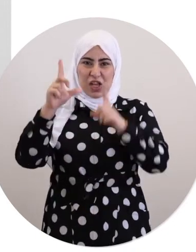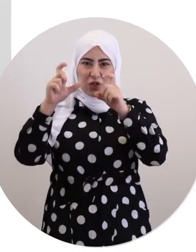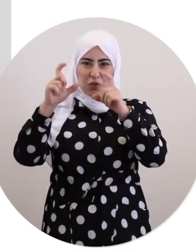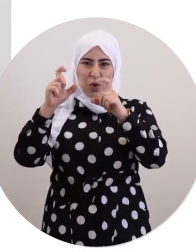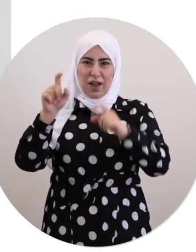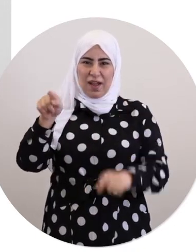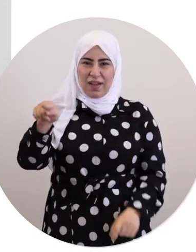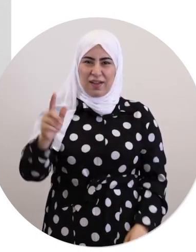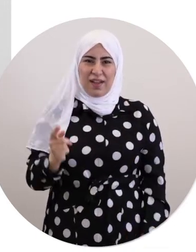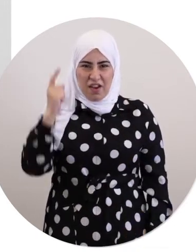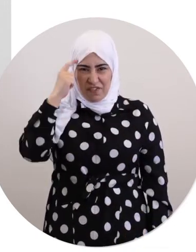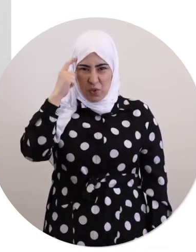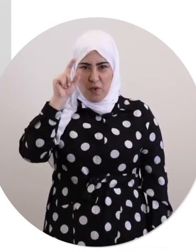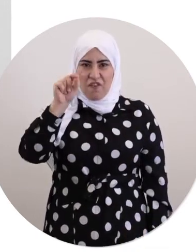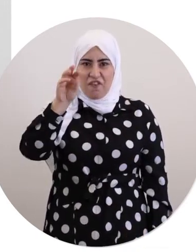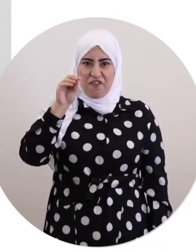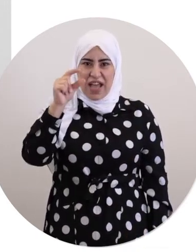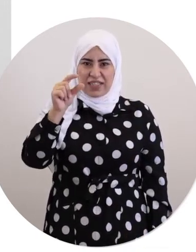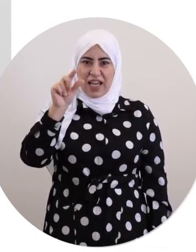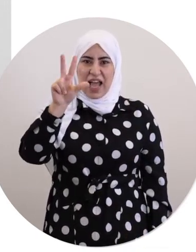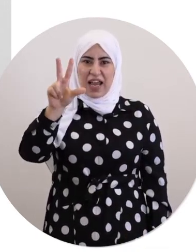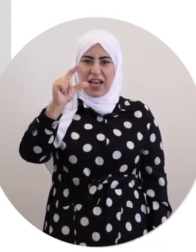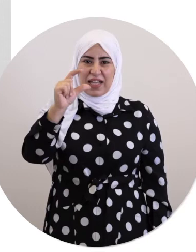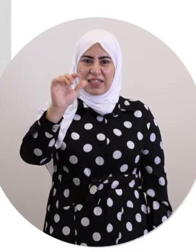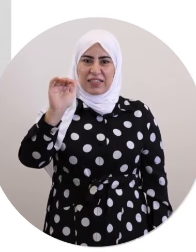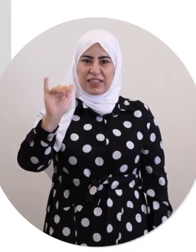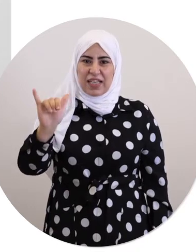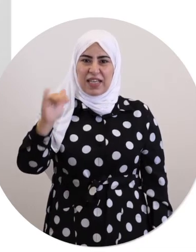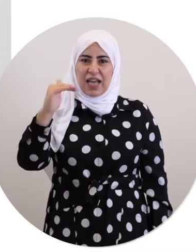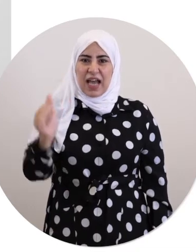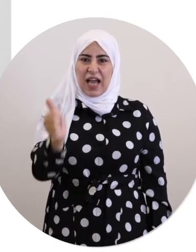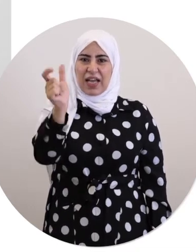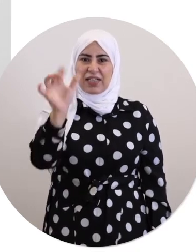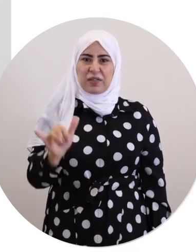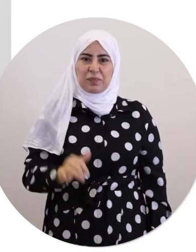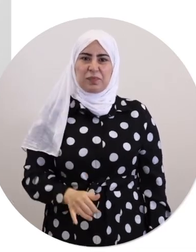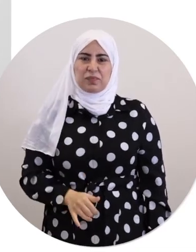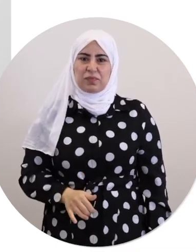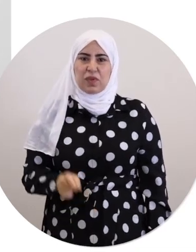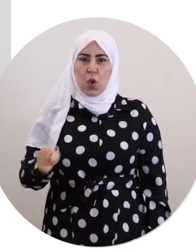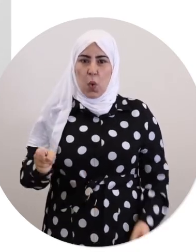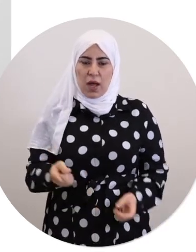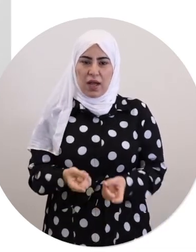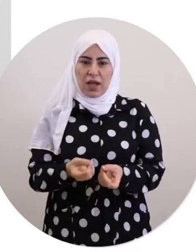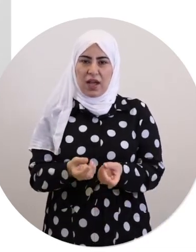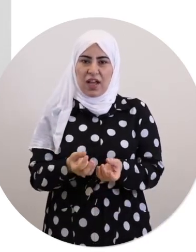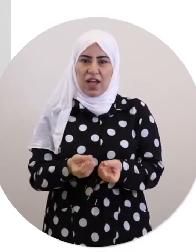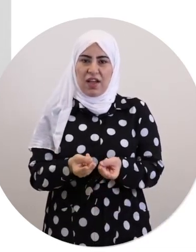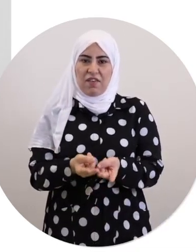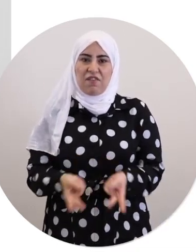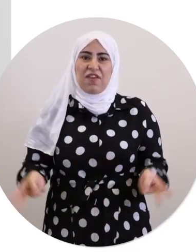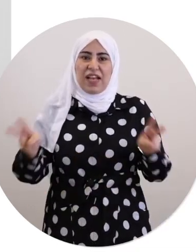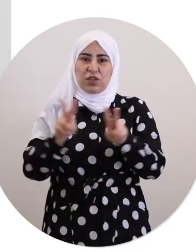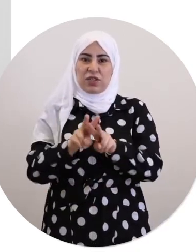to another example. Now, do you know Fahd Dehani? I'm sure you all know about him. Dehani valued his fan and